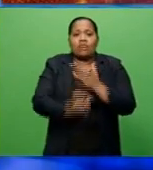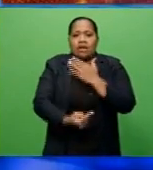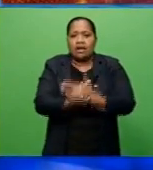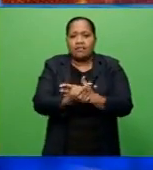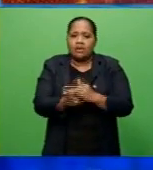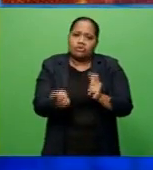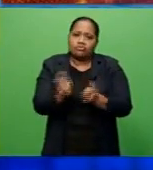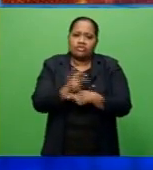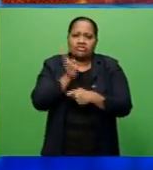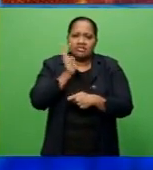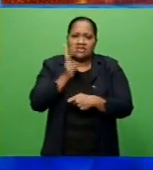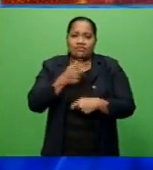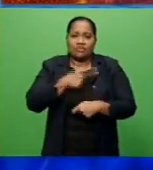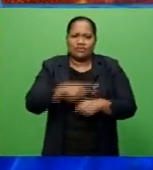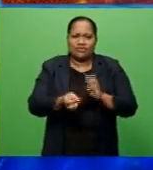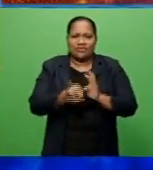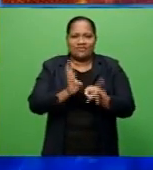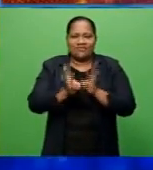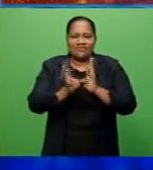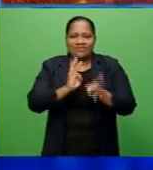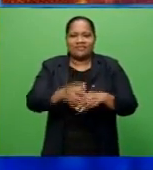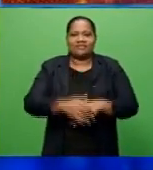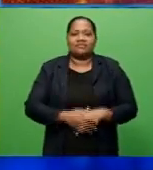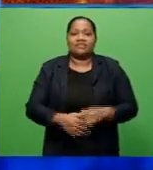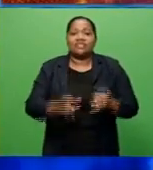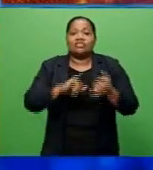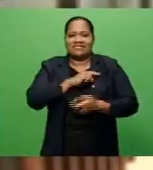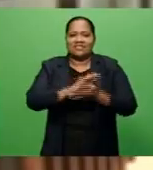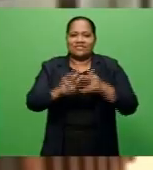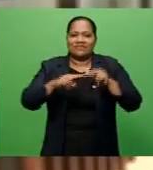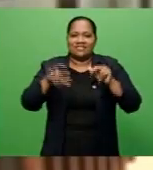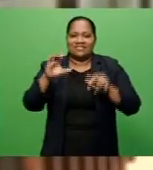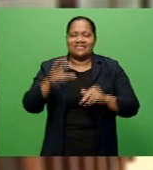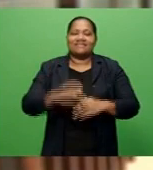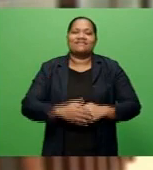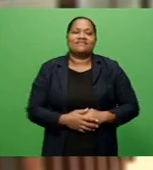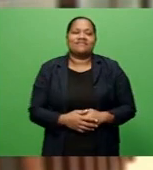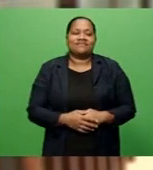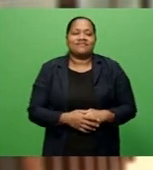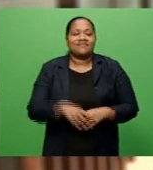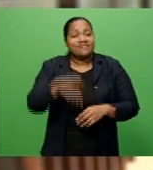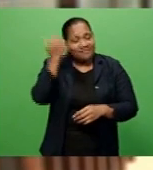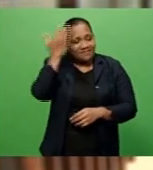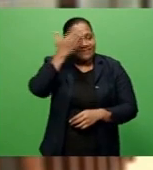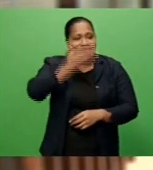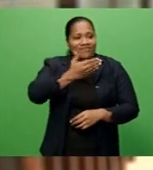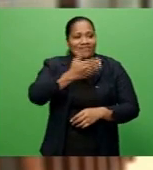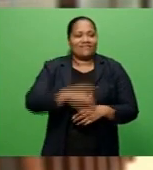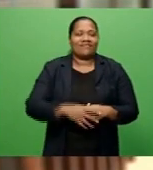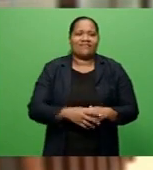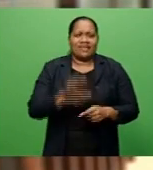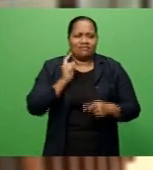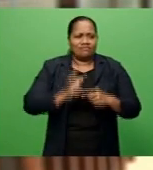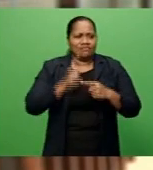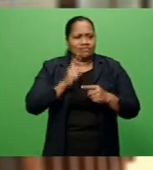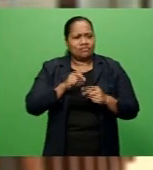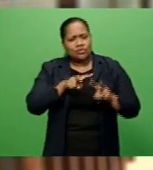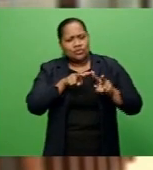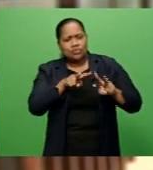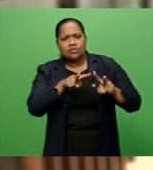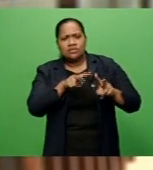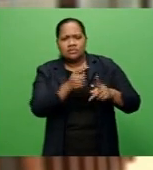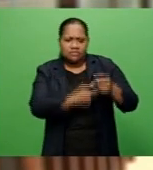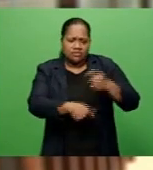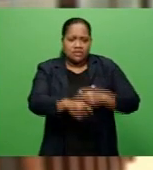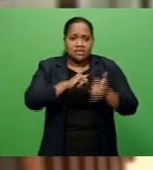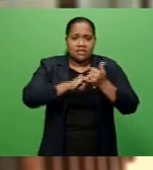Sharon from HFC Bank joins us now with the latest from the money market. Good evening. A quick look at trades on the South Pacific